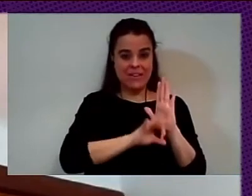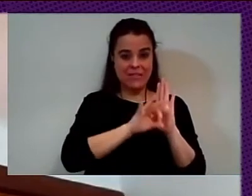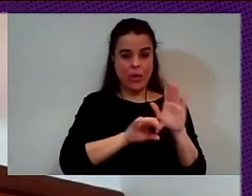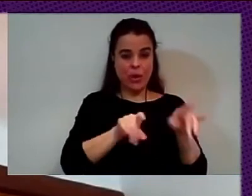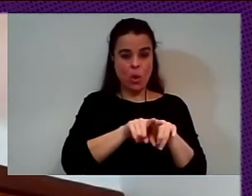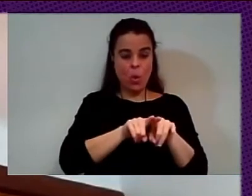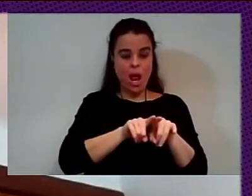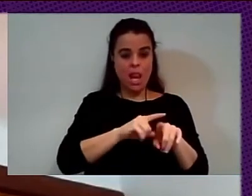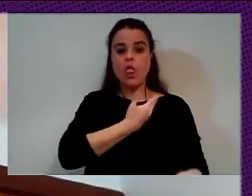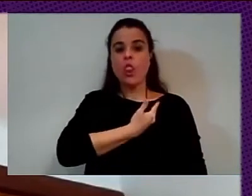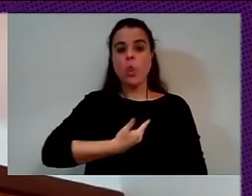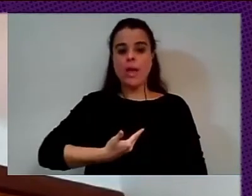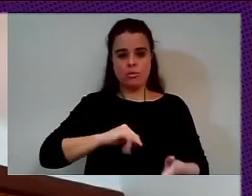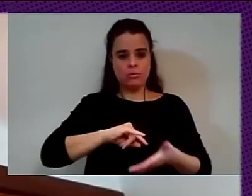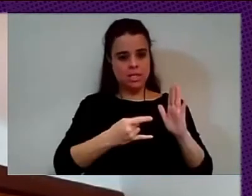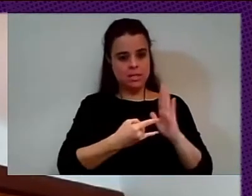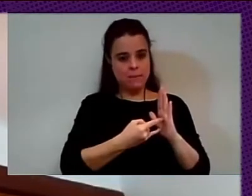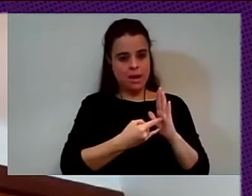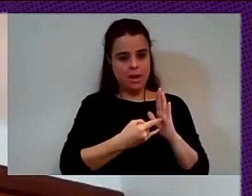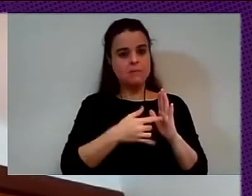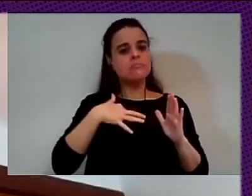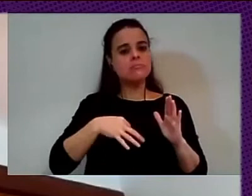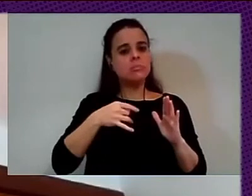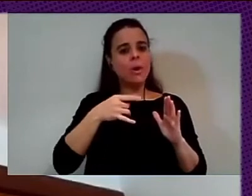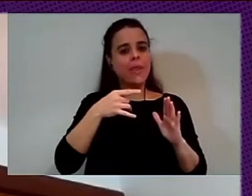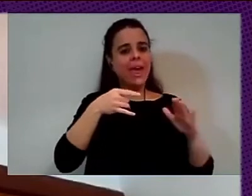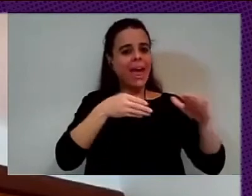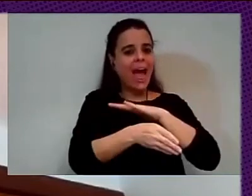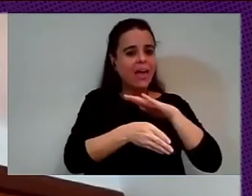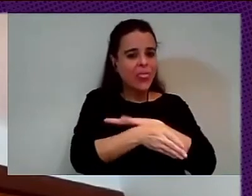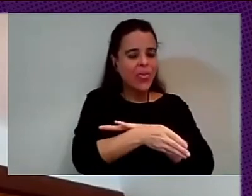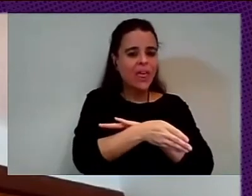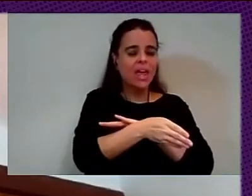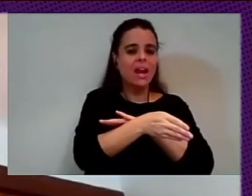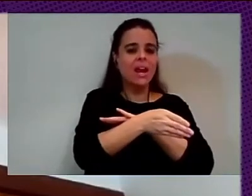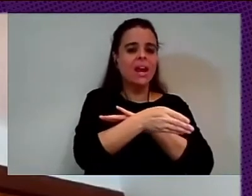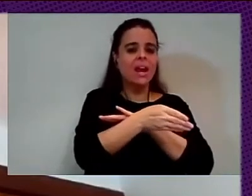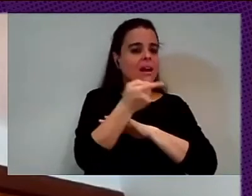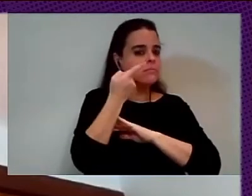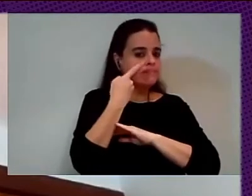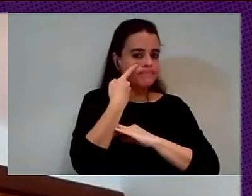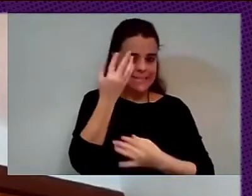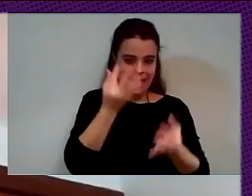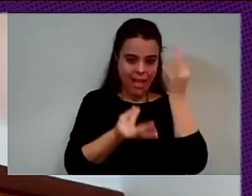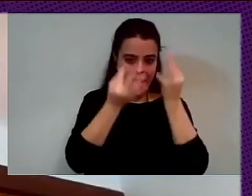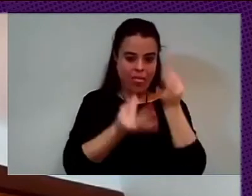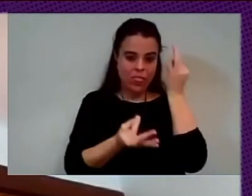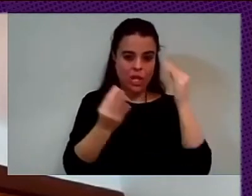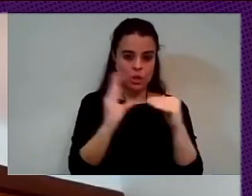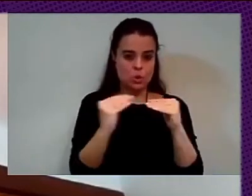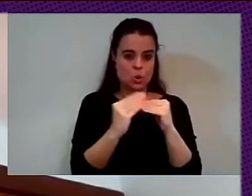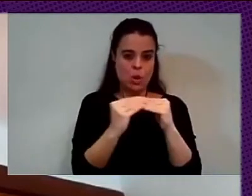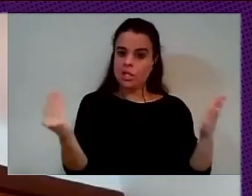the data, like when you log in and stuff like that, of its users. And that's why Libre Social comes in and kind of breaks that and